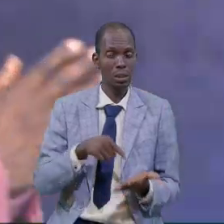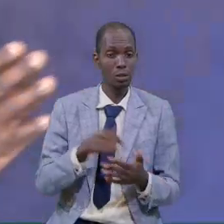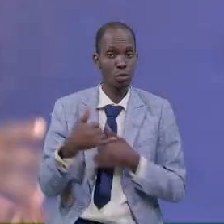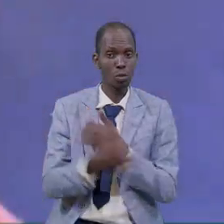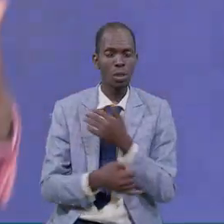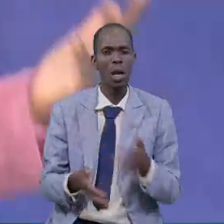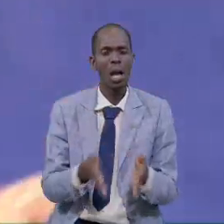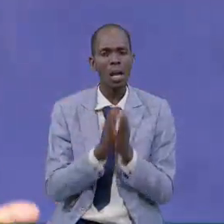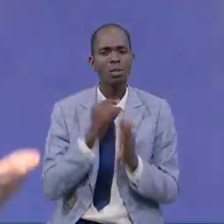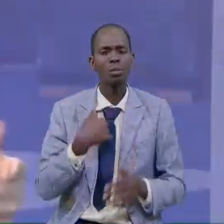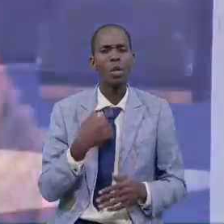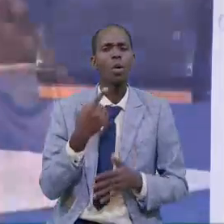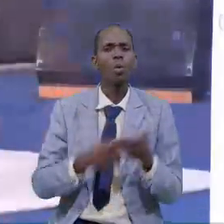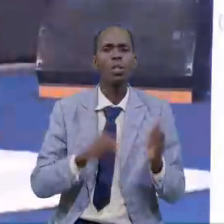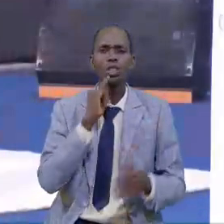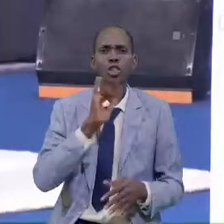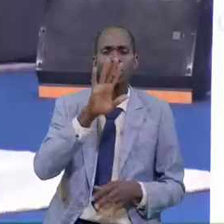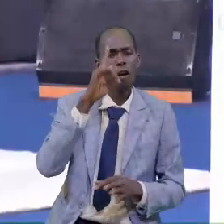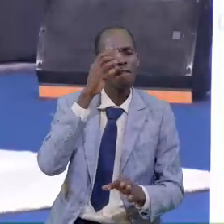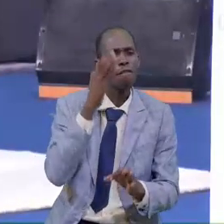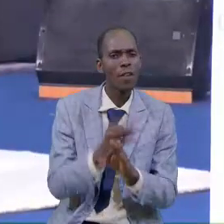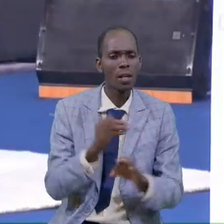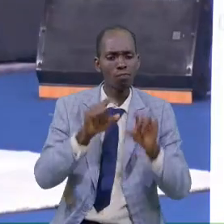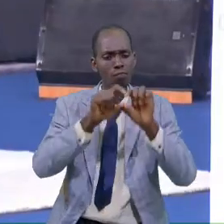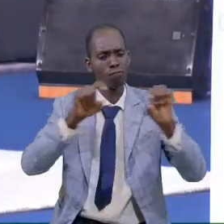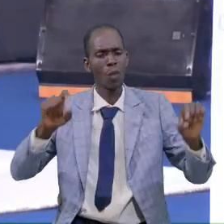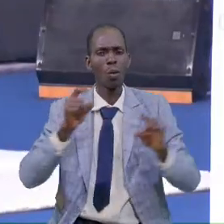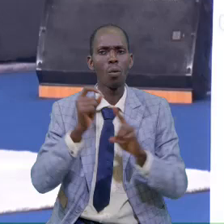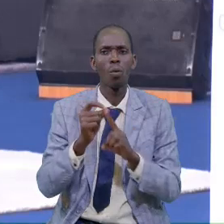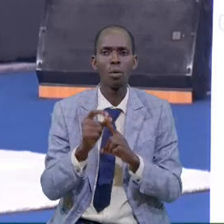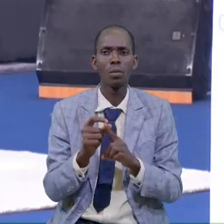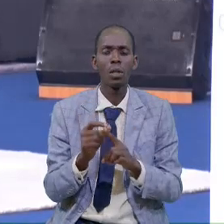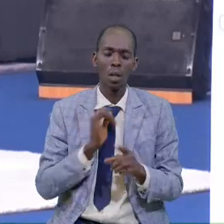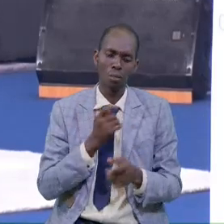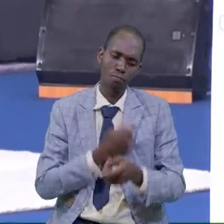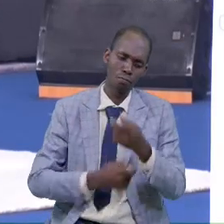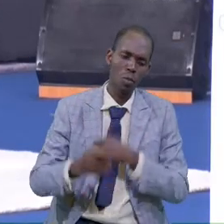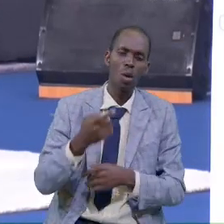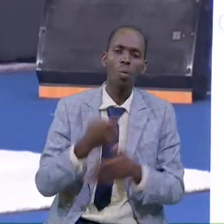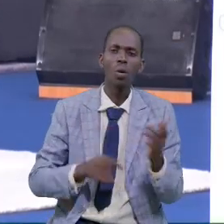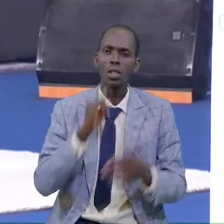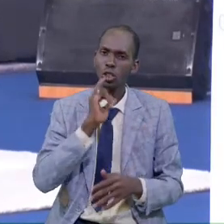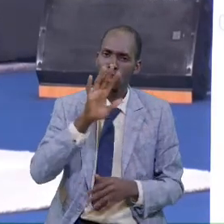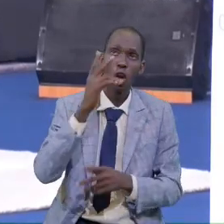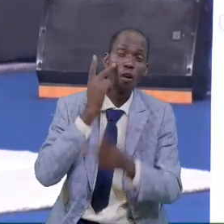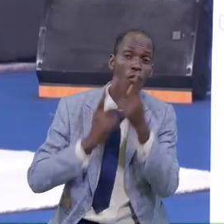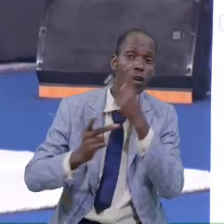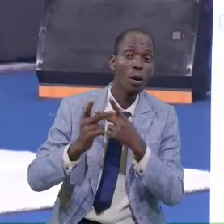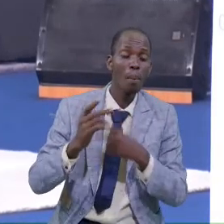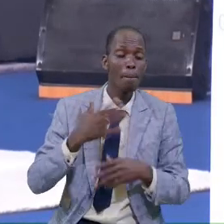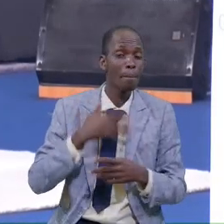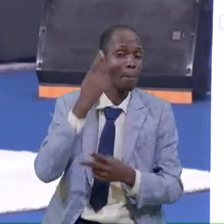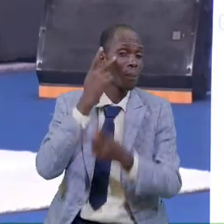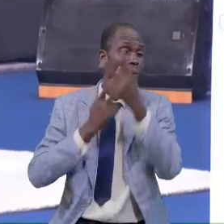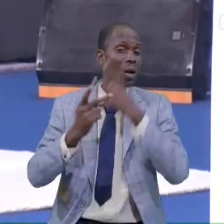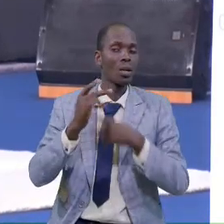statement? Let me put it this way. What's your vision? My vision is to raise up